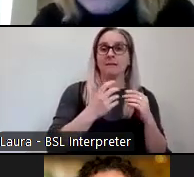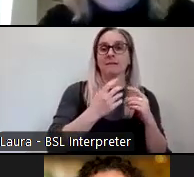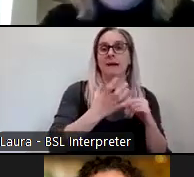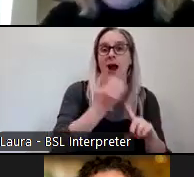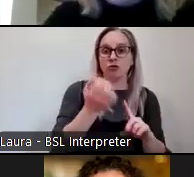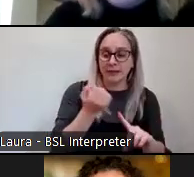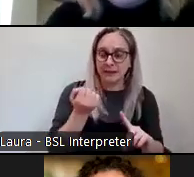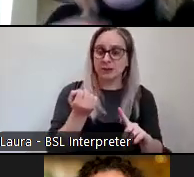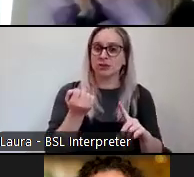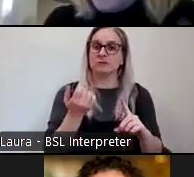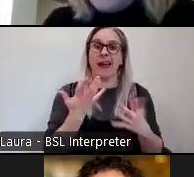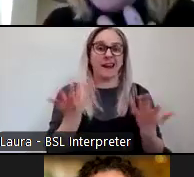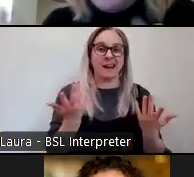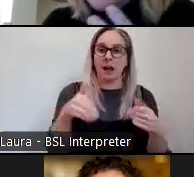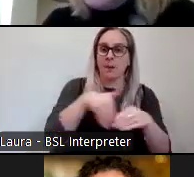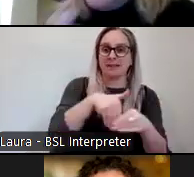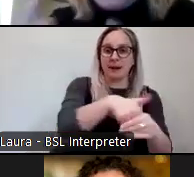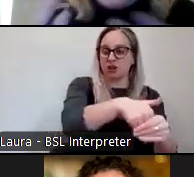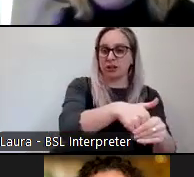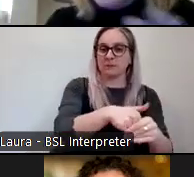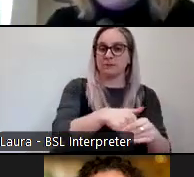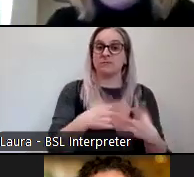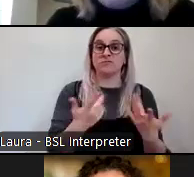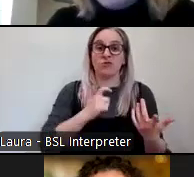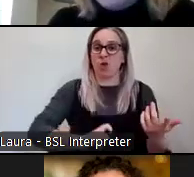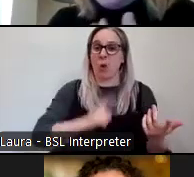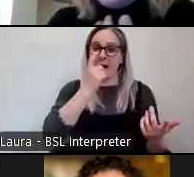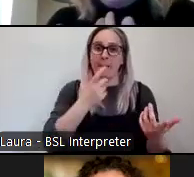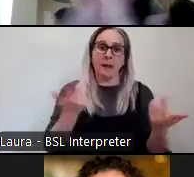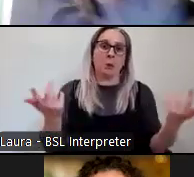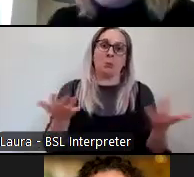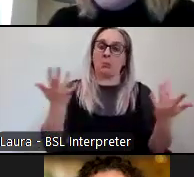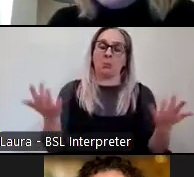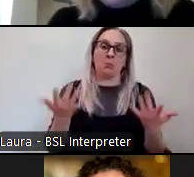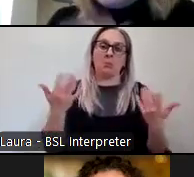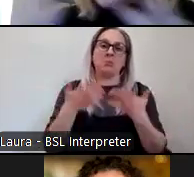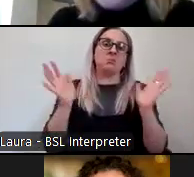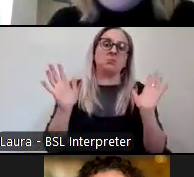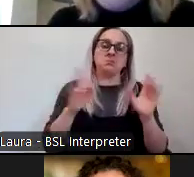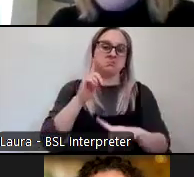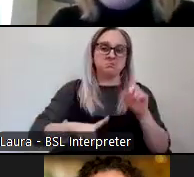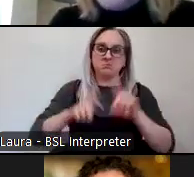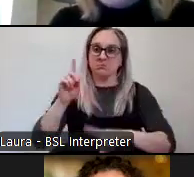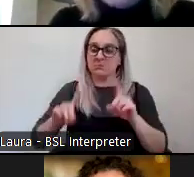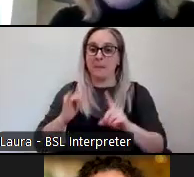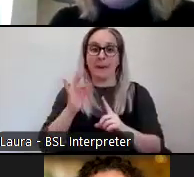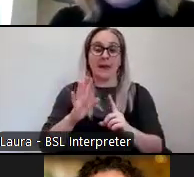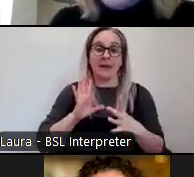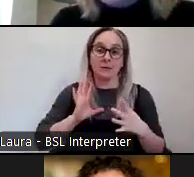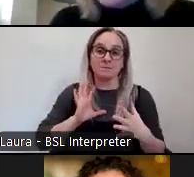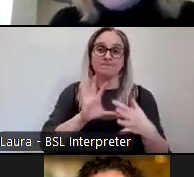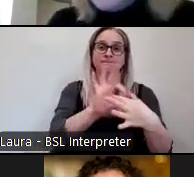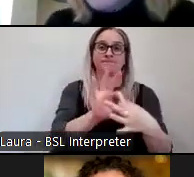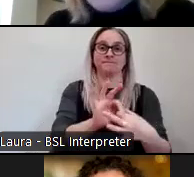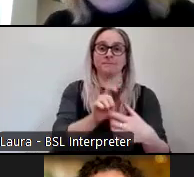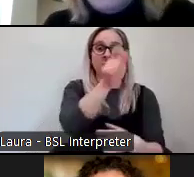kind. The role within that can be of any kind. You can be working directly with participants, and